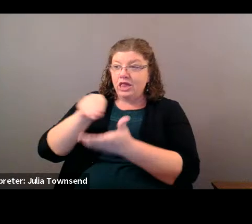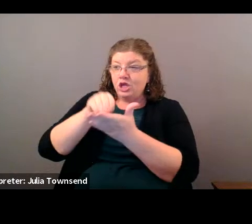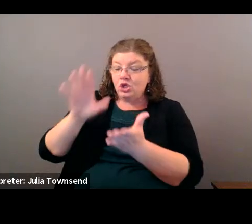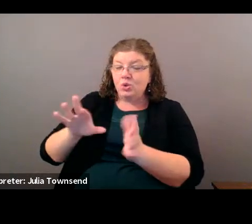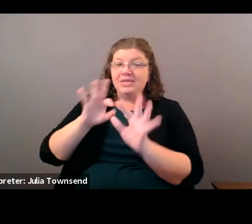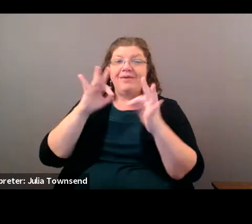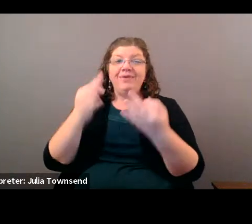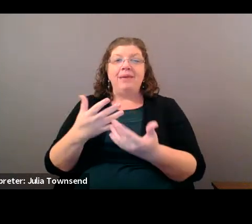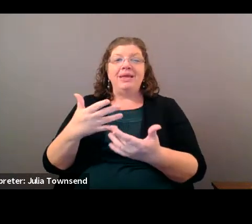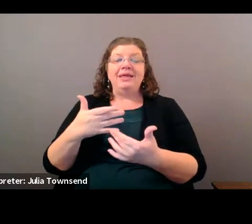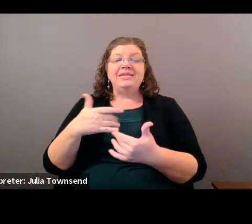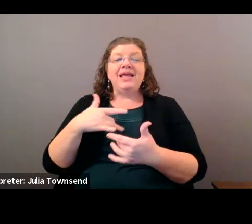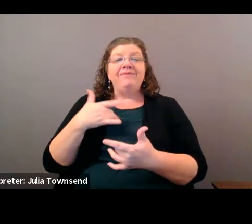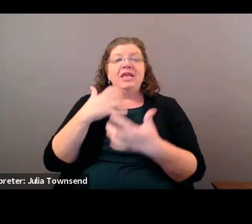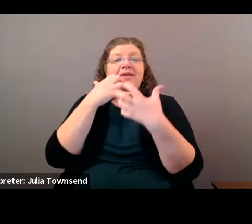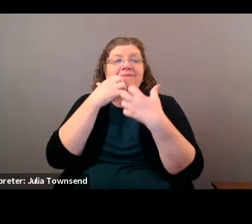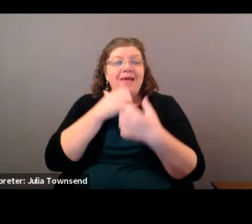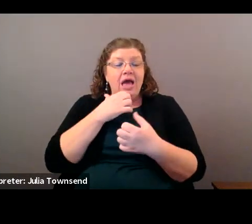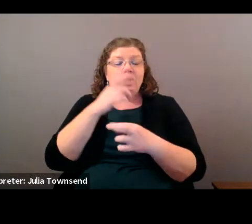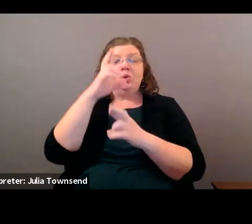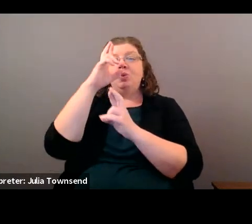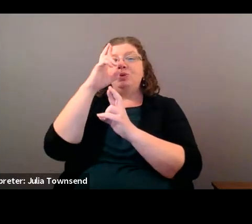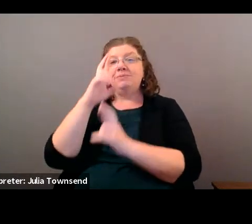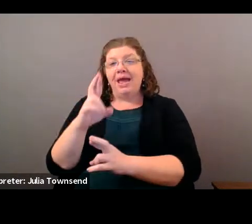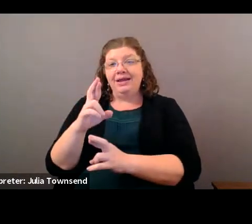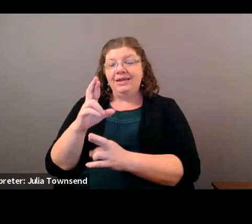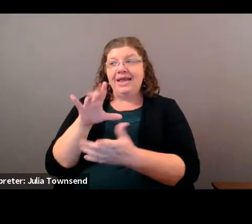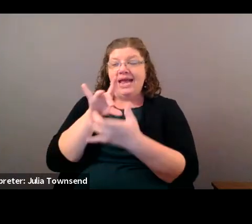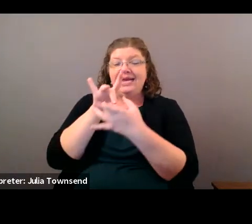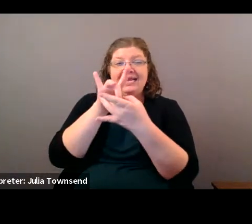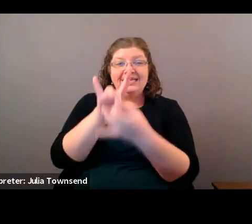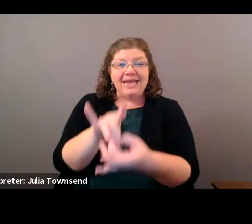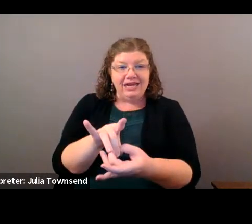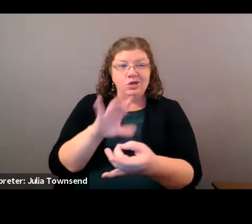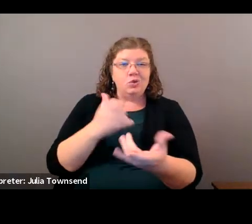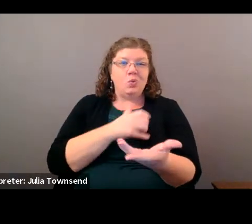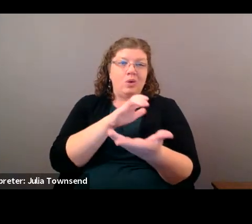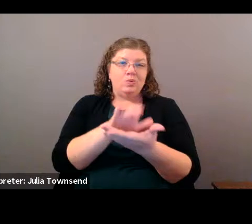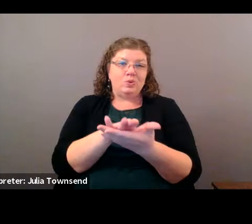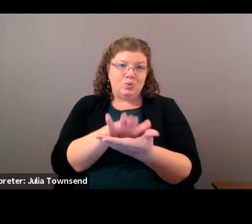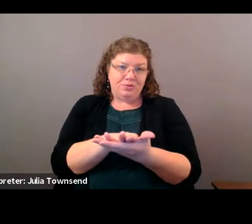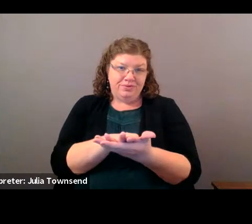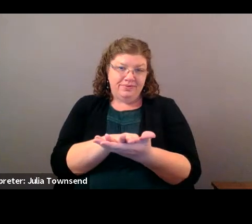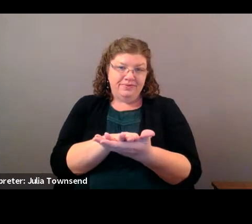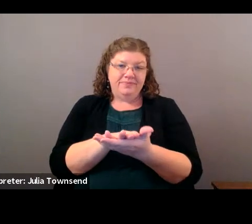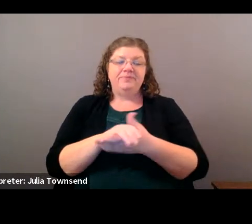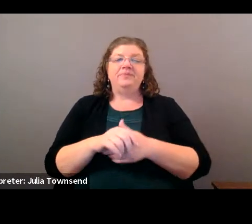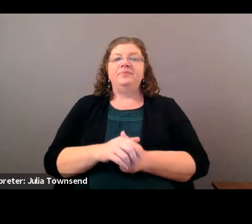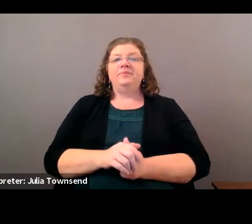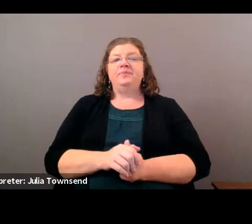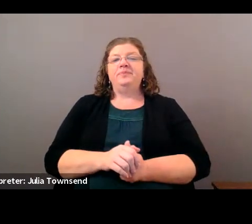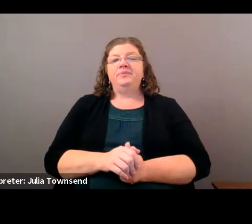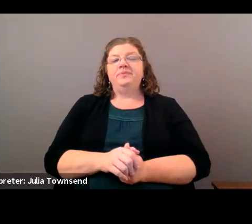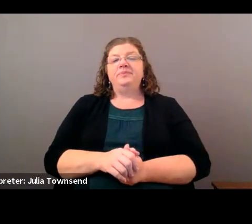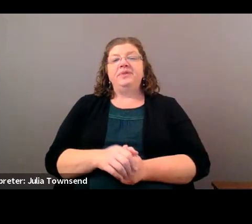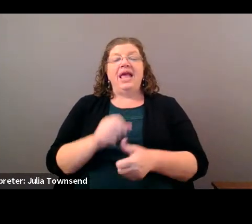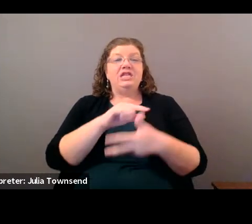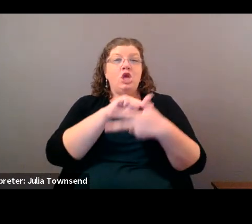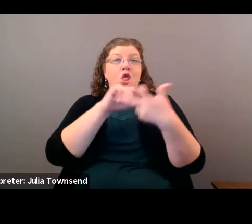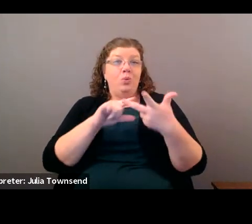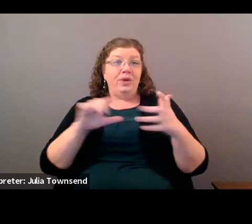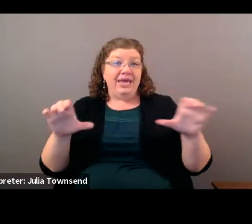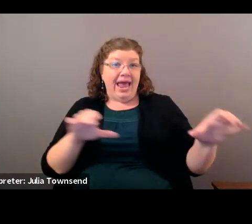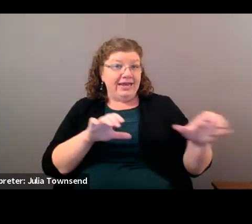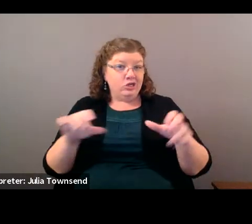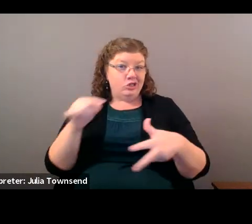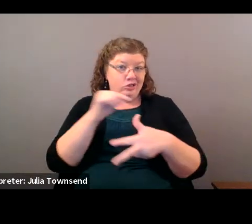feel valued, respected, and connected to our schools. And so these have 3 actions that